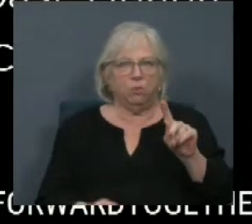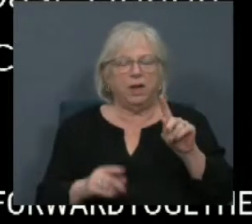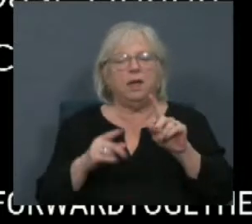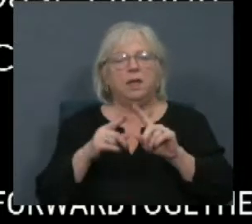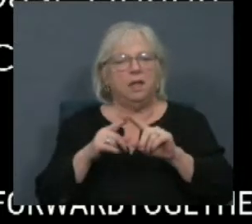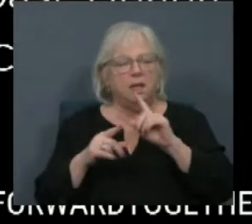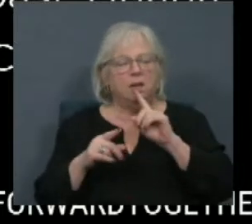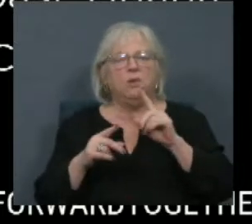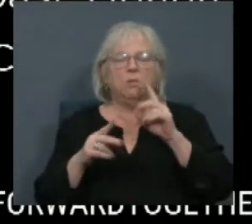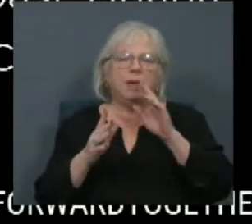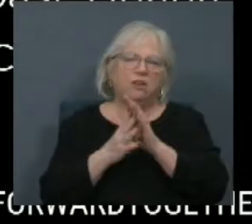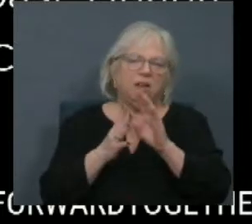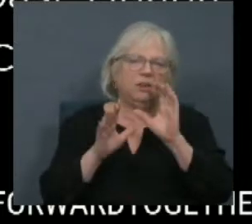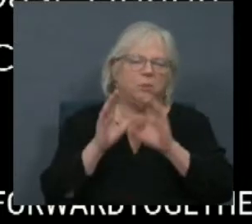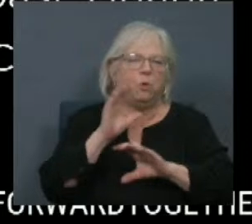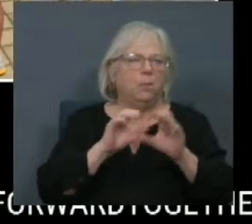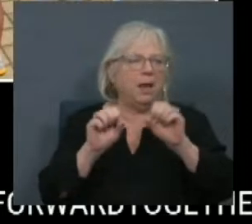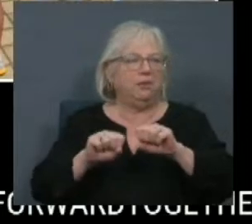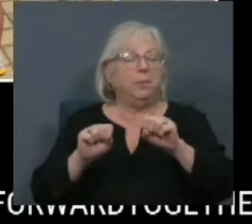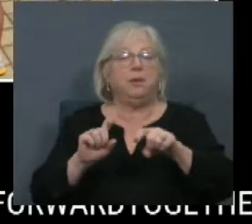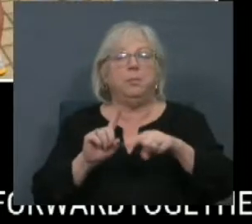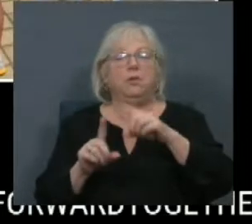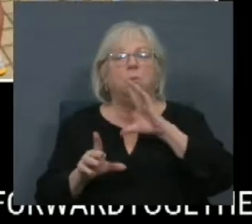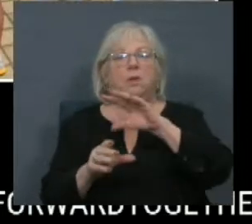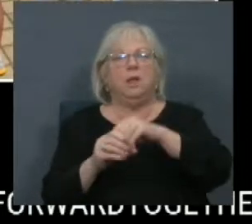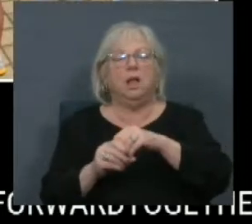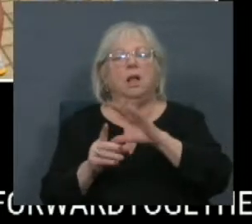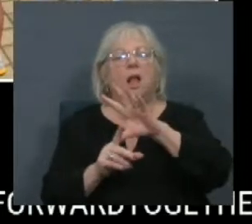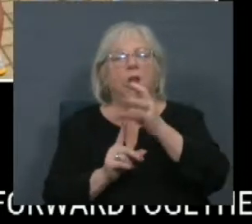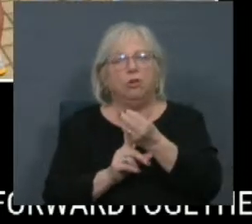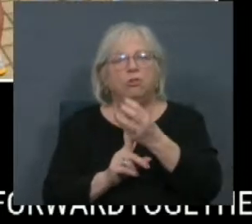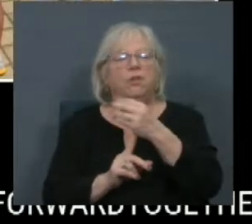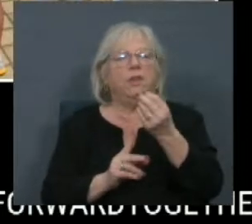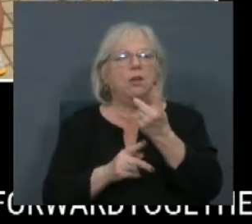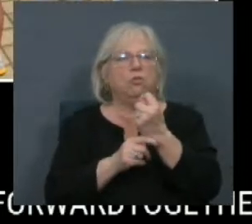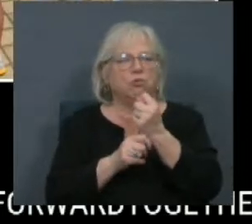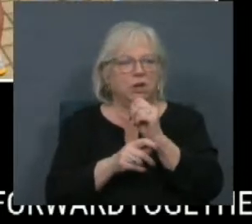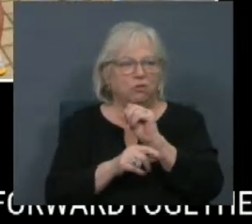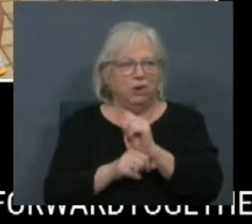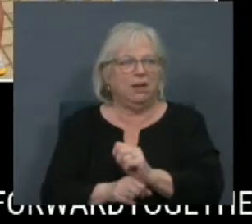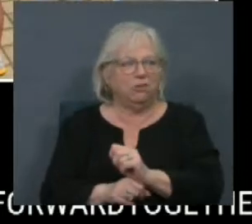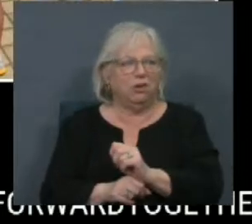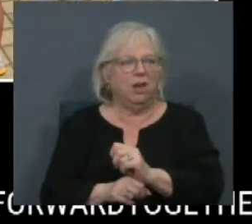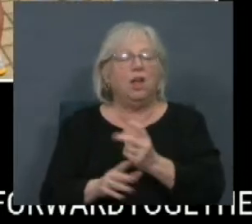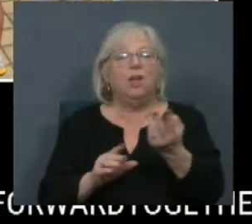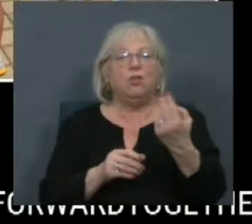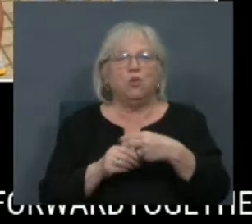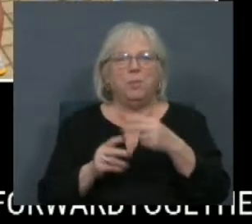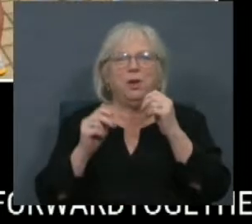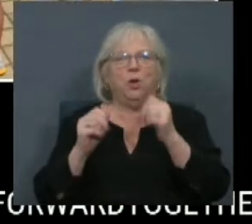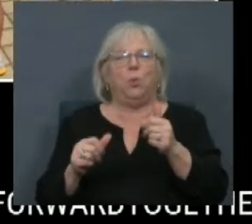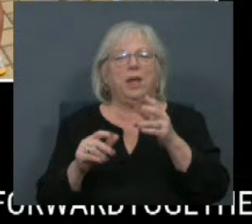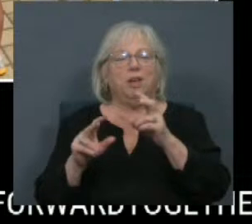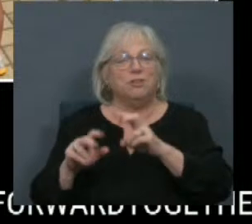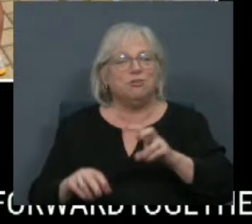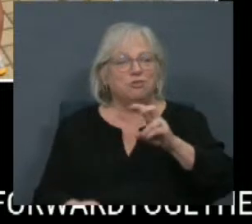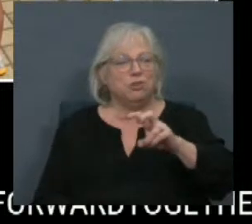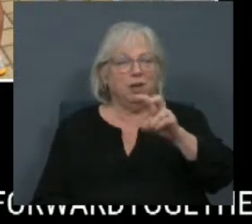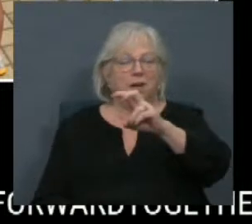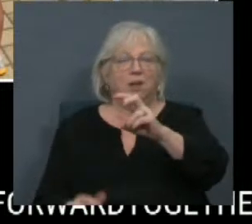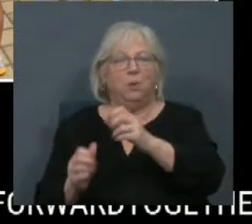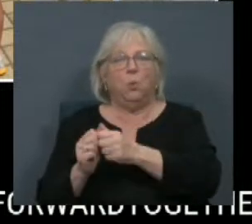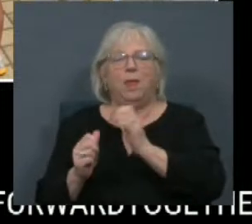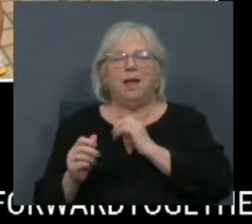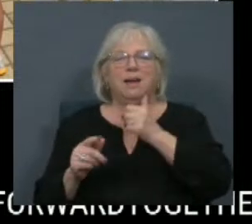cultural celebrations and traditions. Join me on a quick journey with our